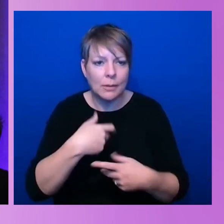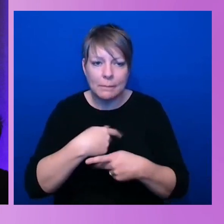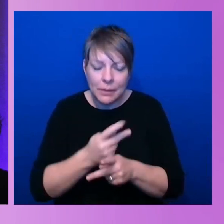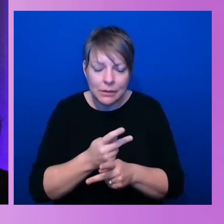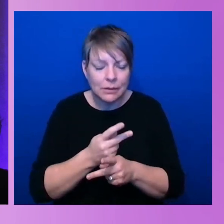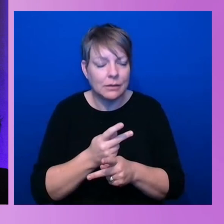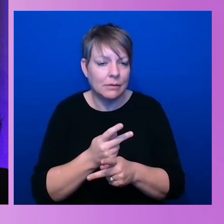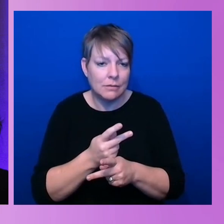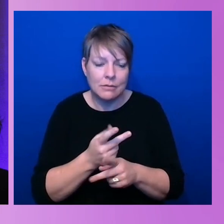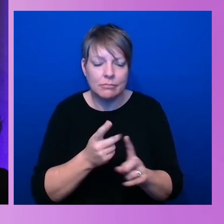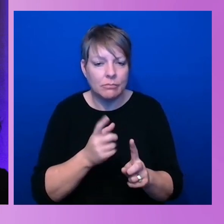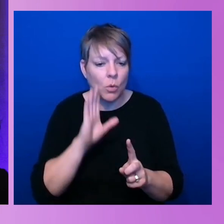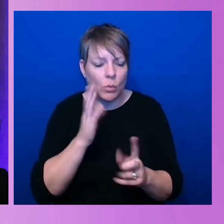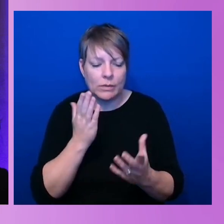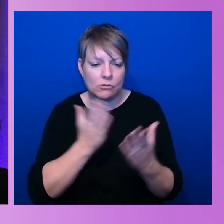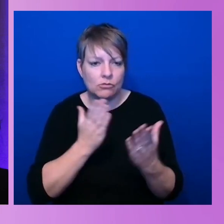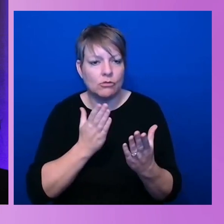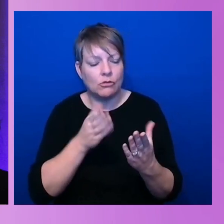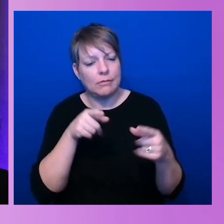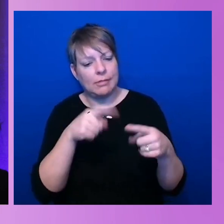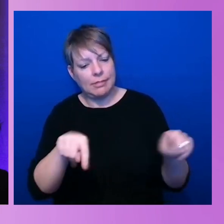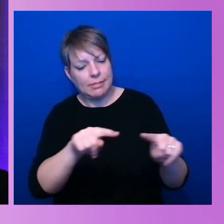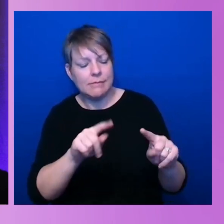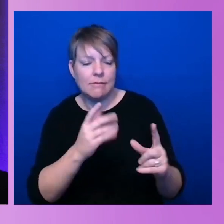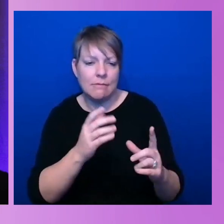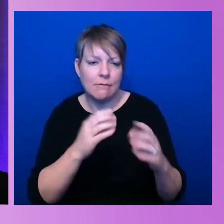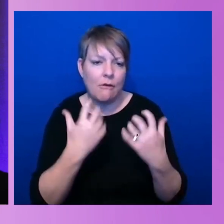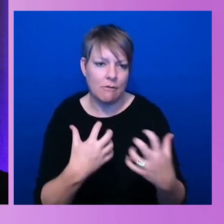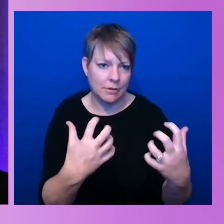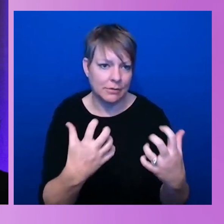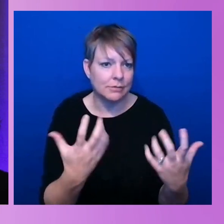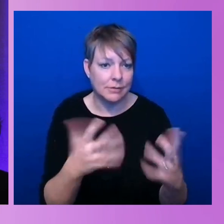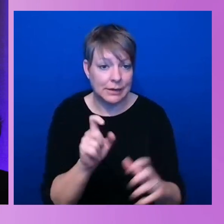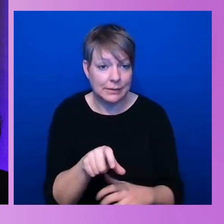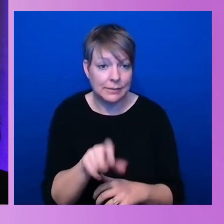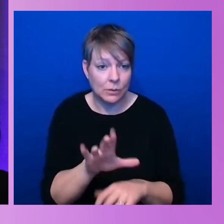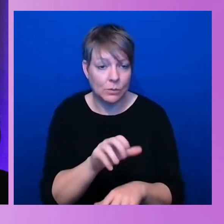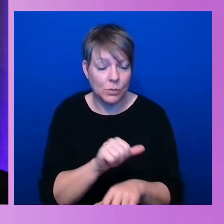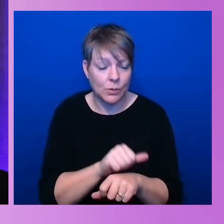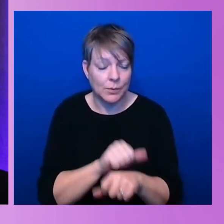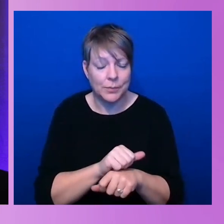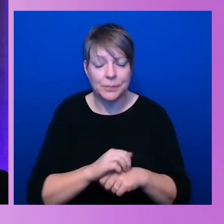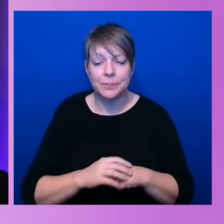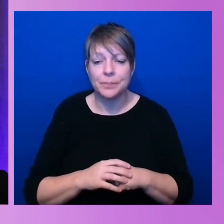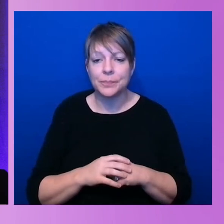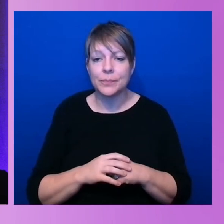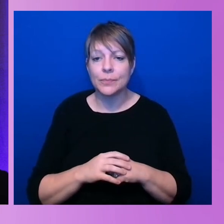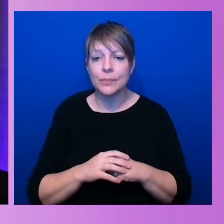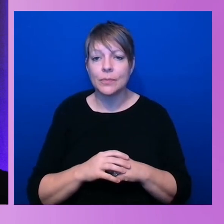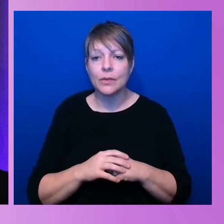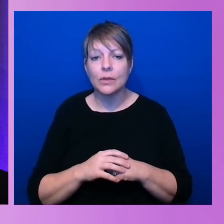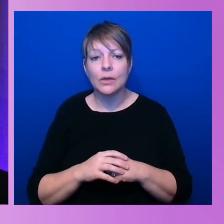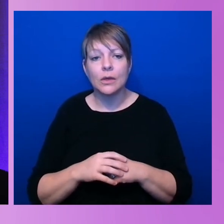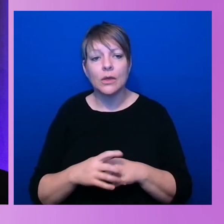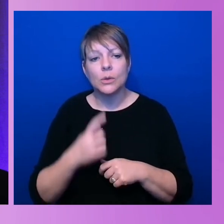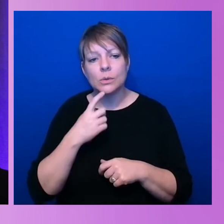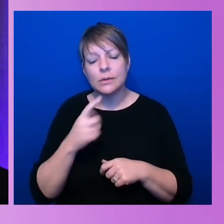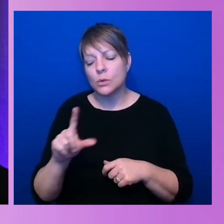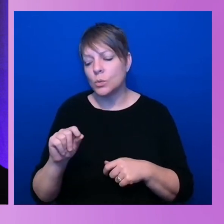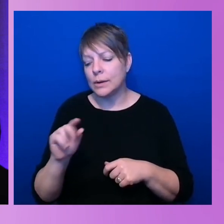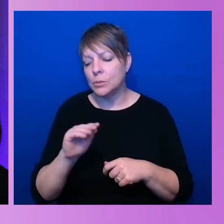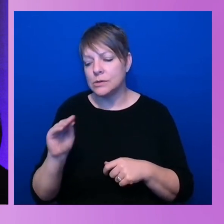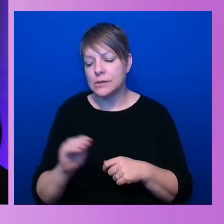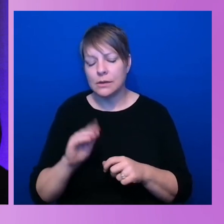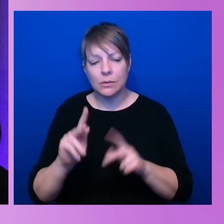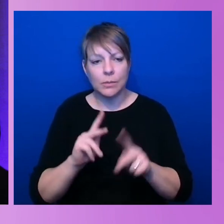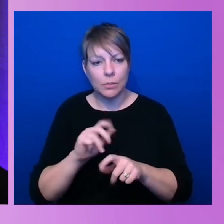very varied audience that we have. So I also just think about, you just shared the stat of 20% of the workforce. I mean, in order to